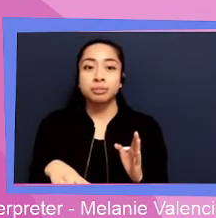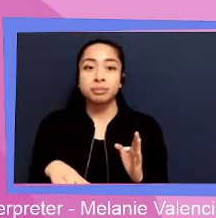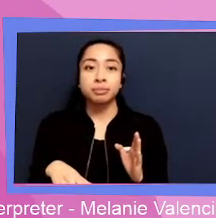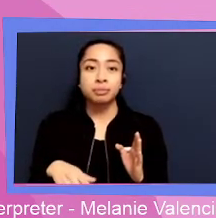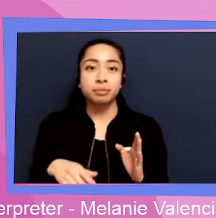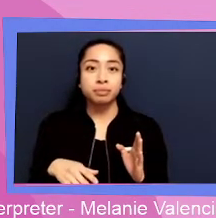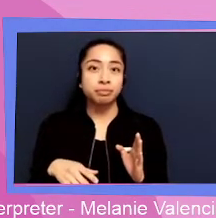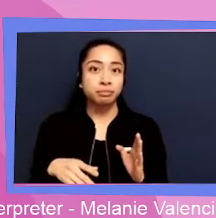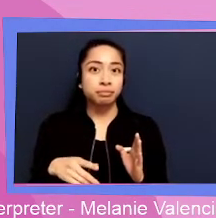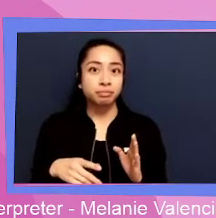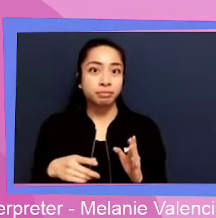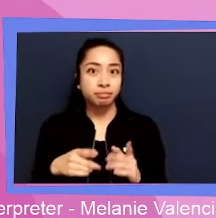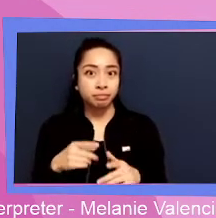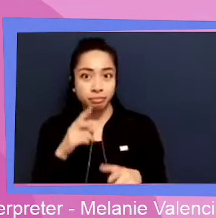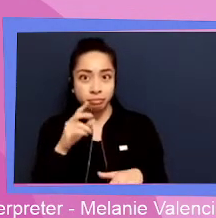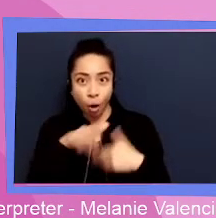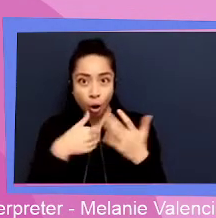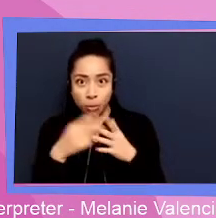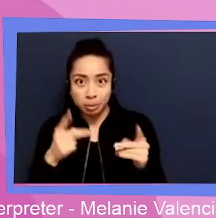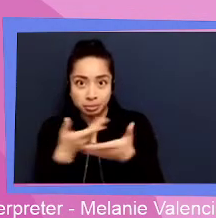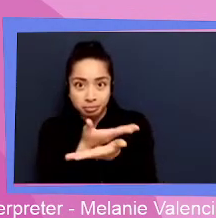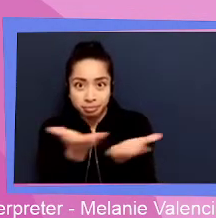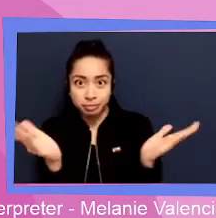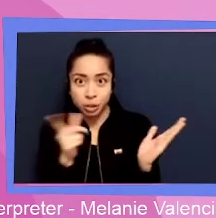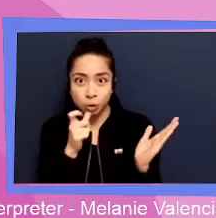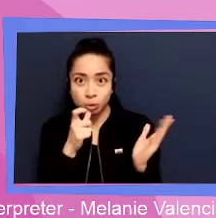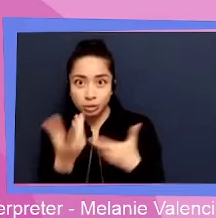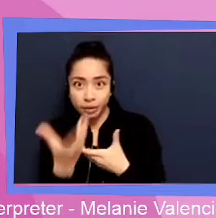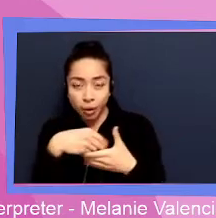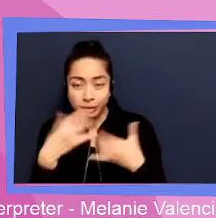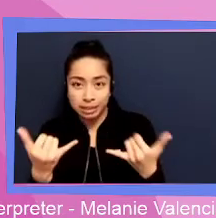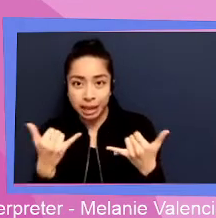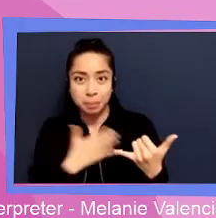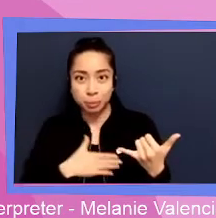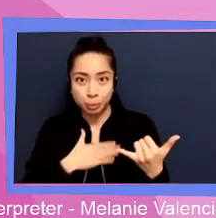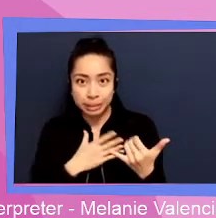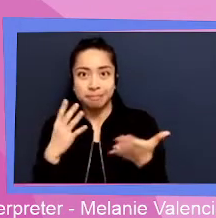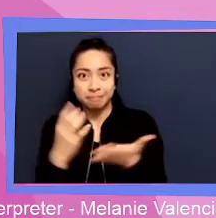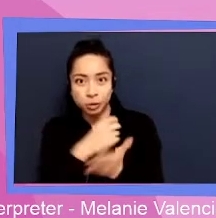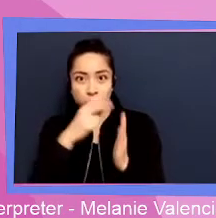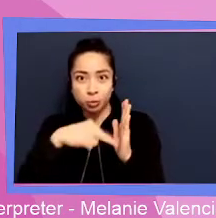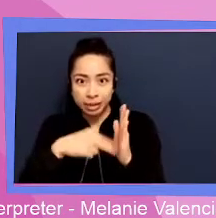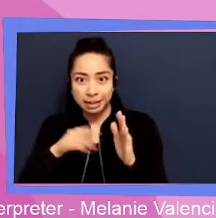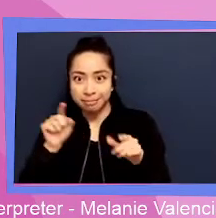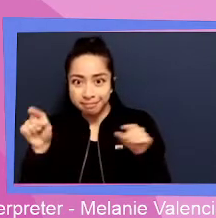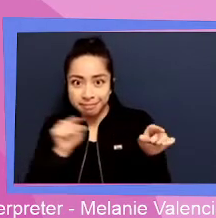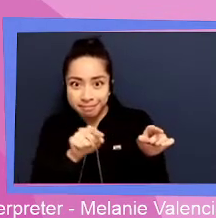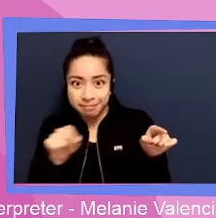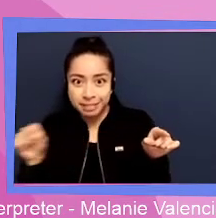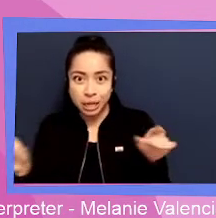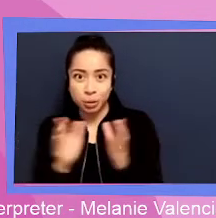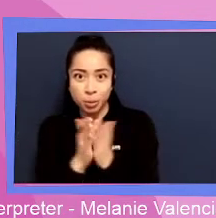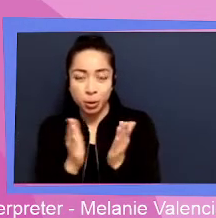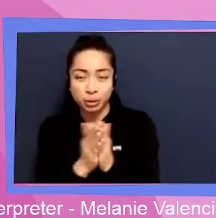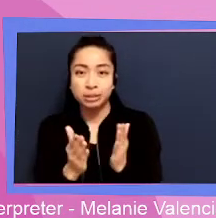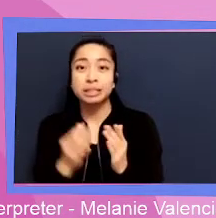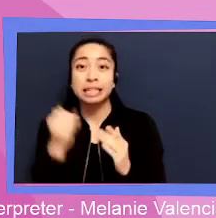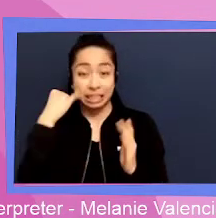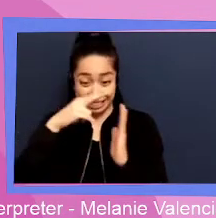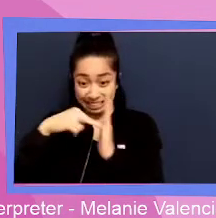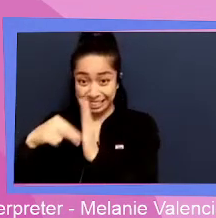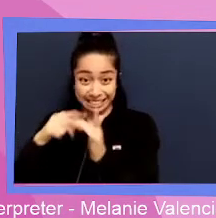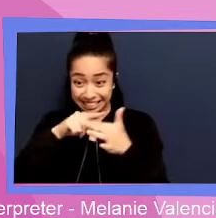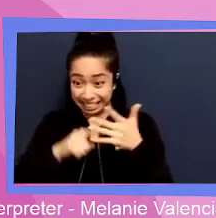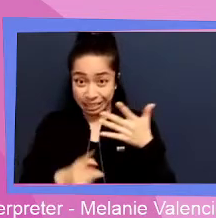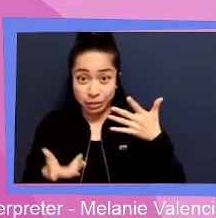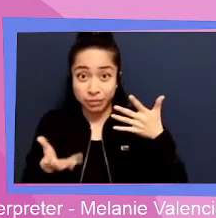definitely read all of your books. And when they've finished that, if they're looking for even more recommendations,